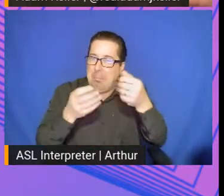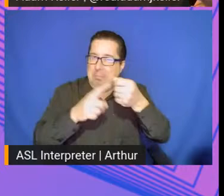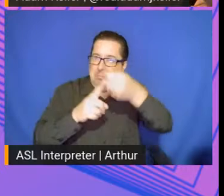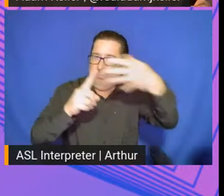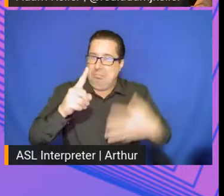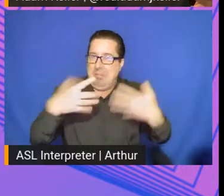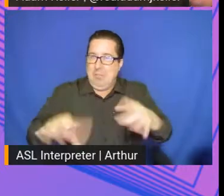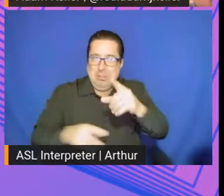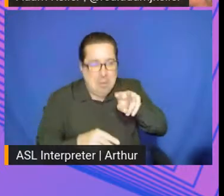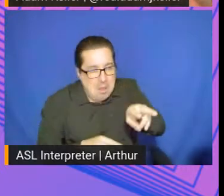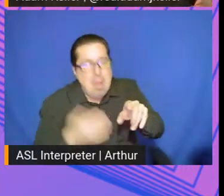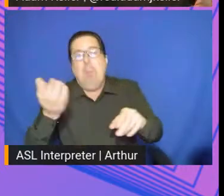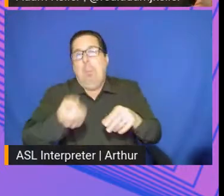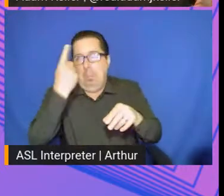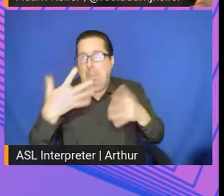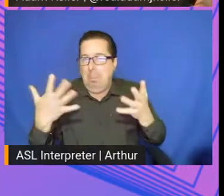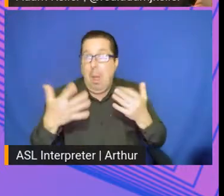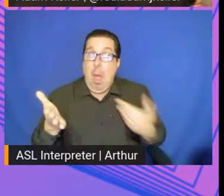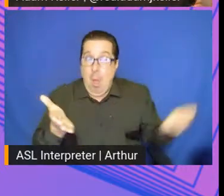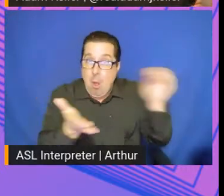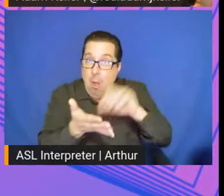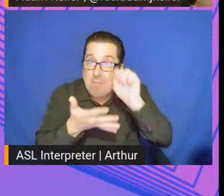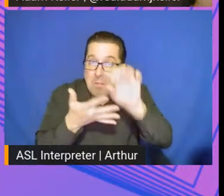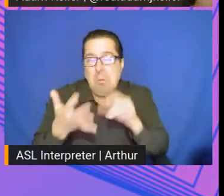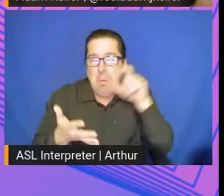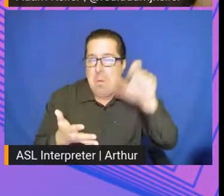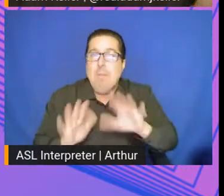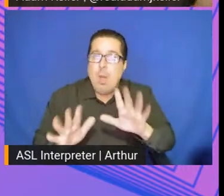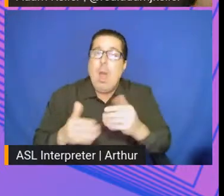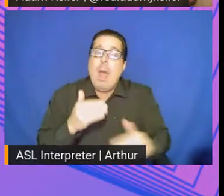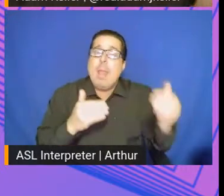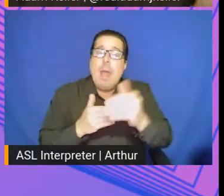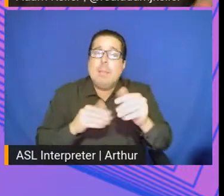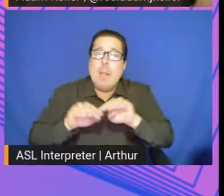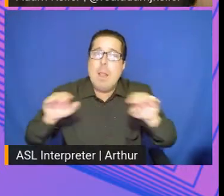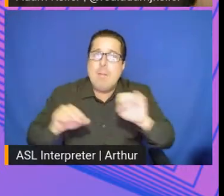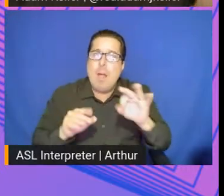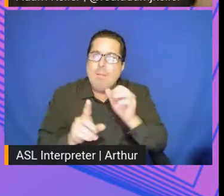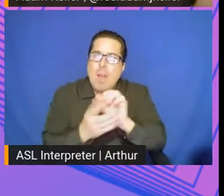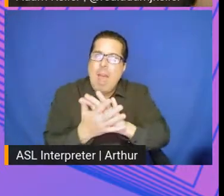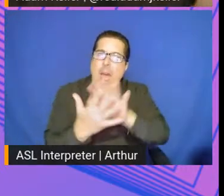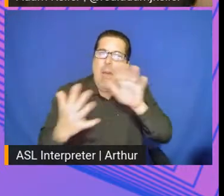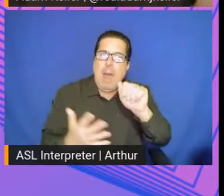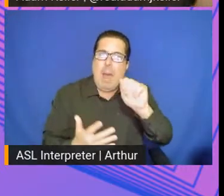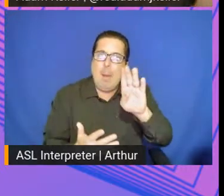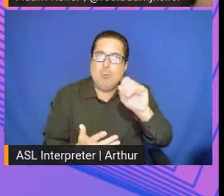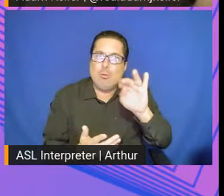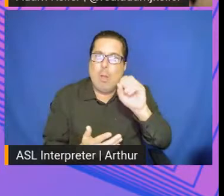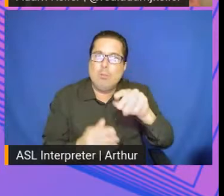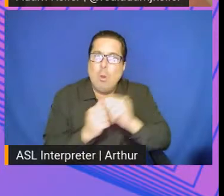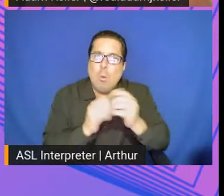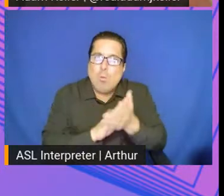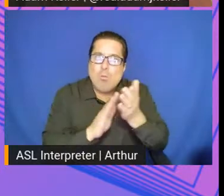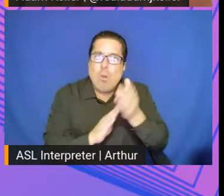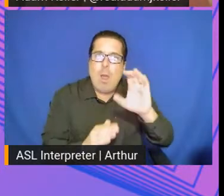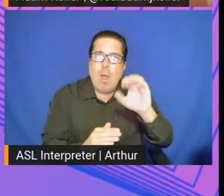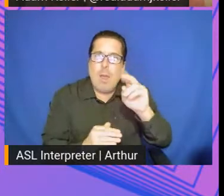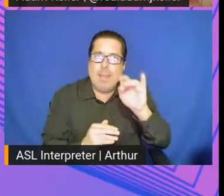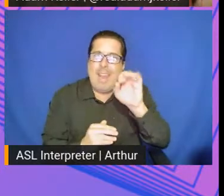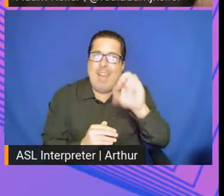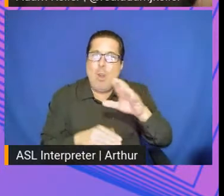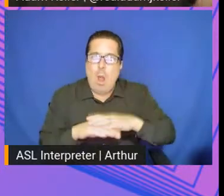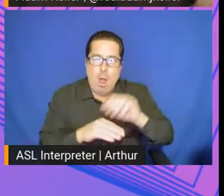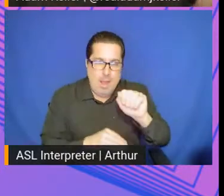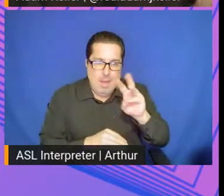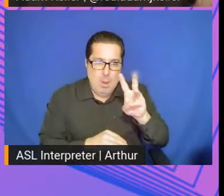is kind of the next level up of abstraction when running containers on AWS, because I just